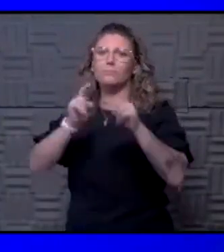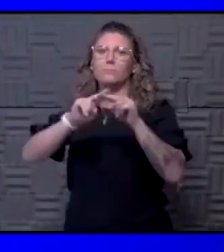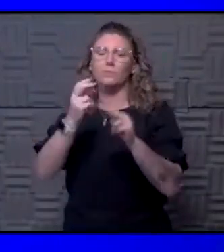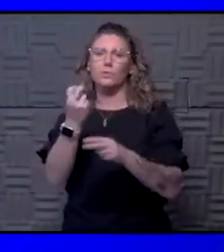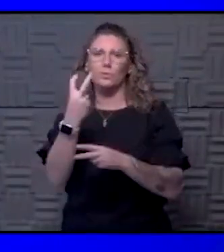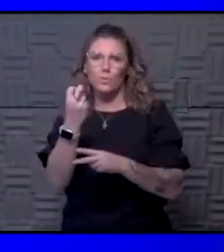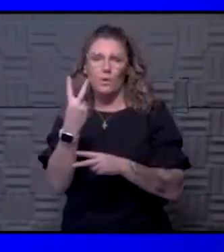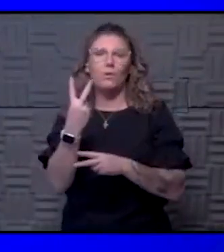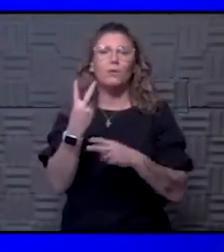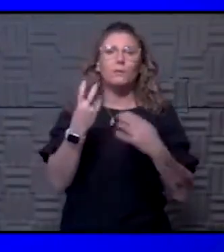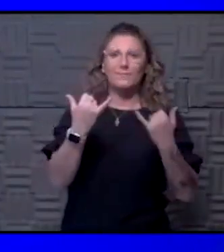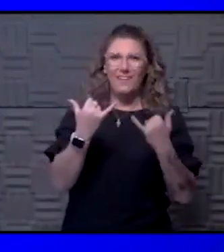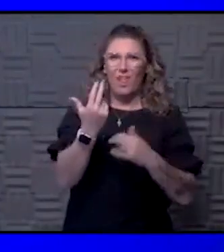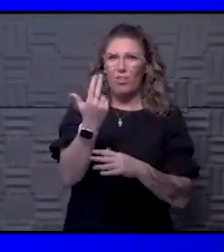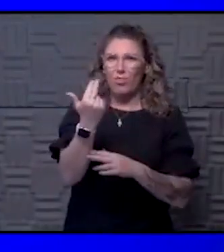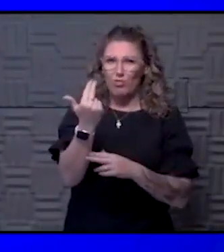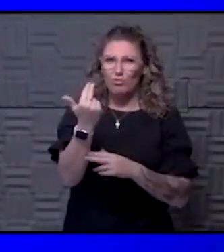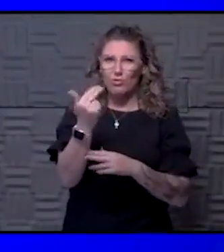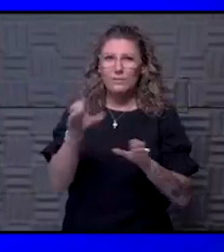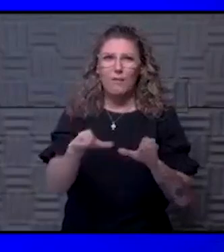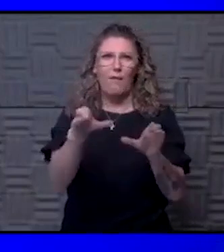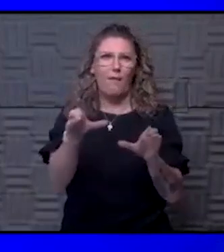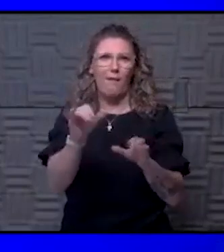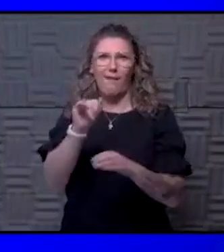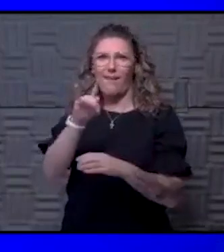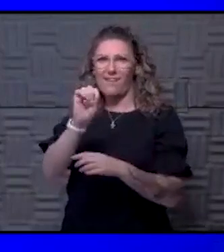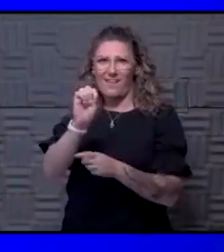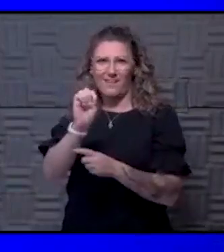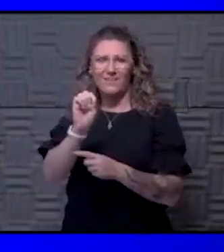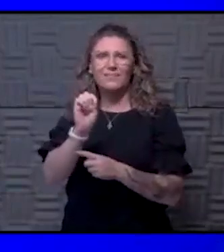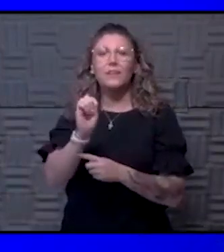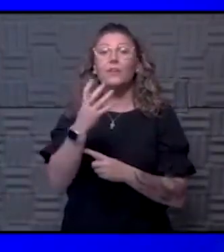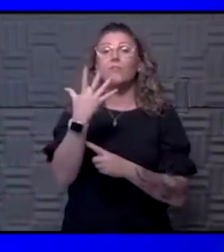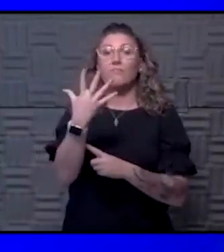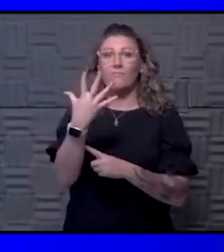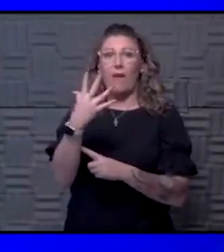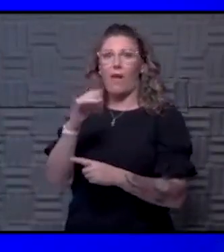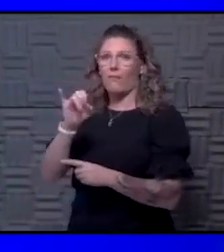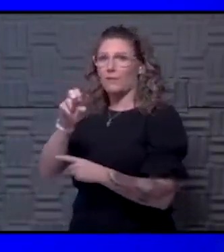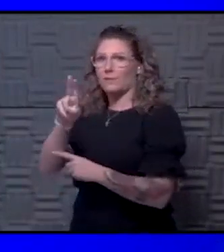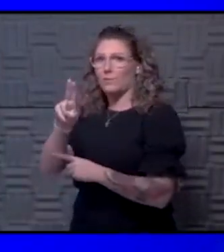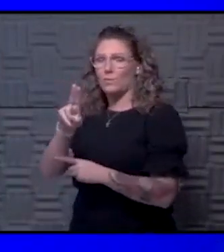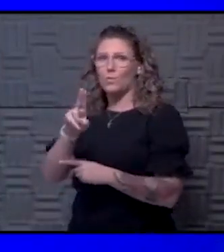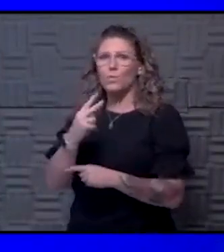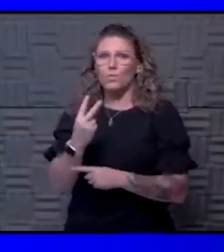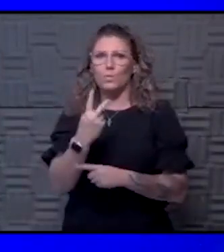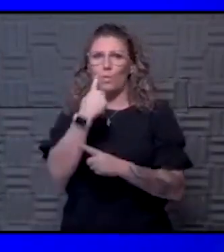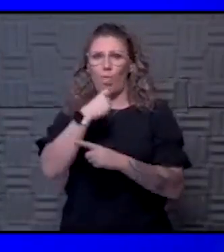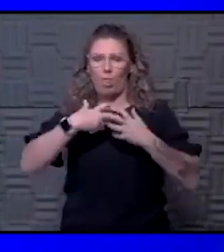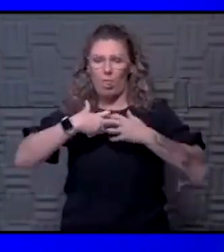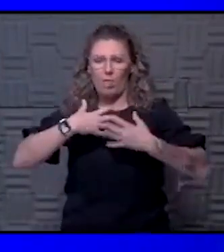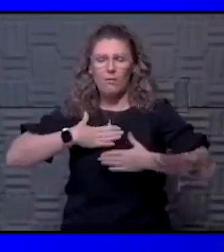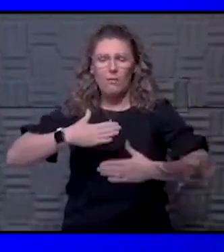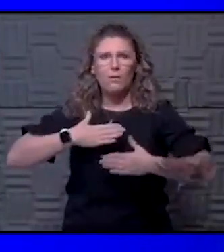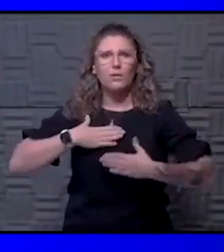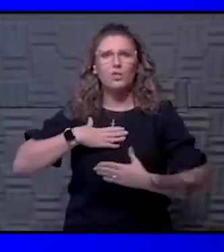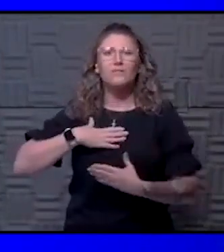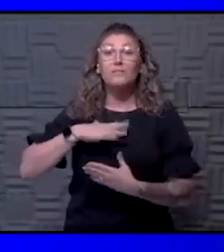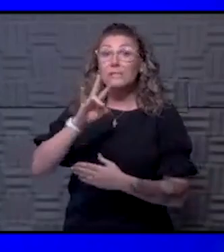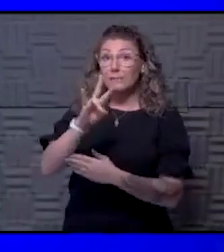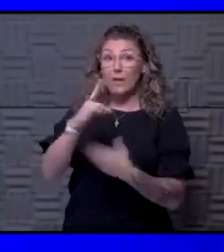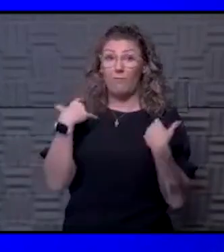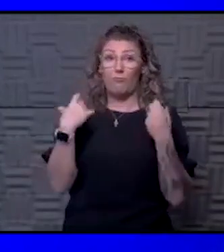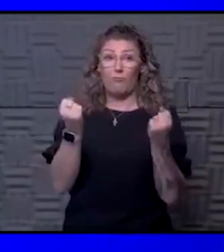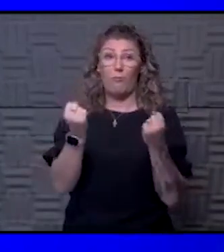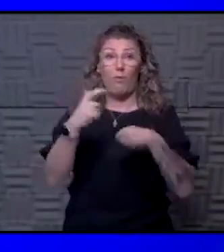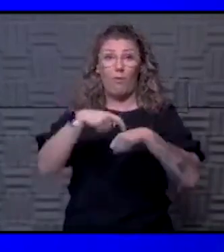have 13 active inpatients, 5 in the ICU, 2 on the ventilator, but only 7 in that recovery period, so a total of 20